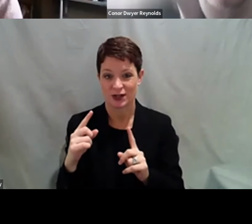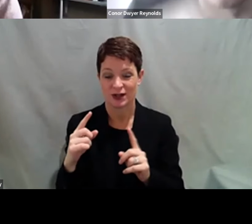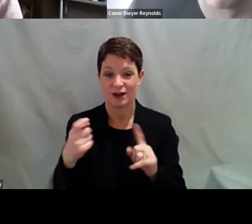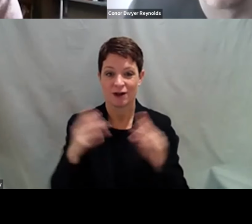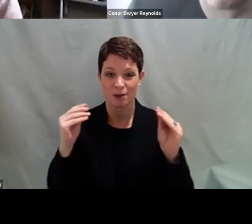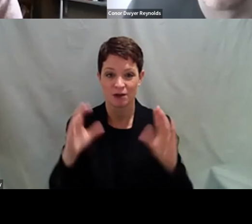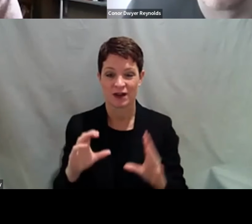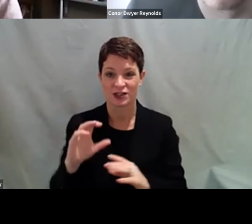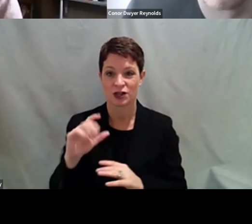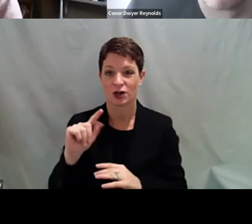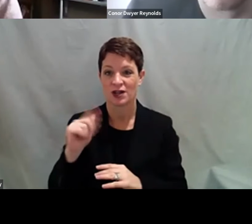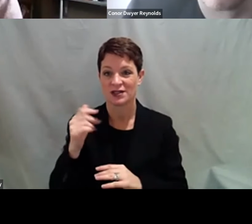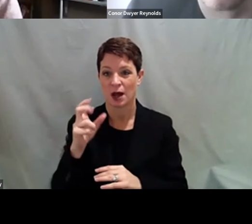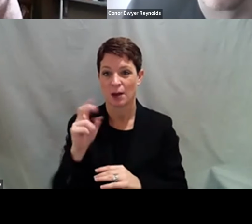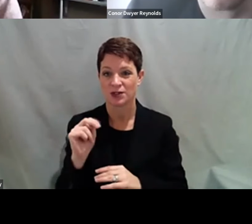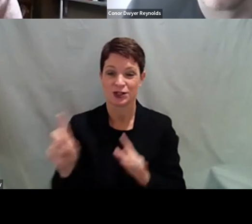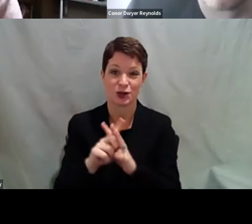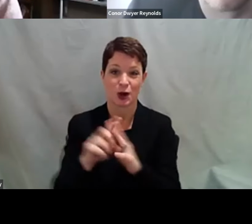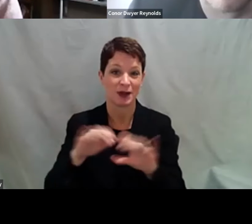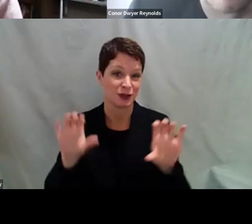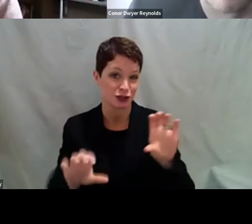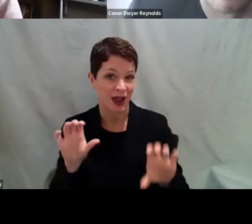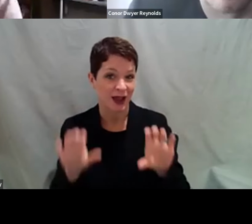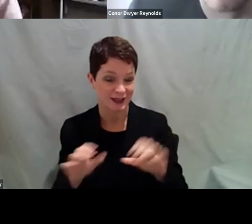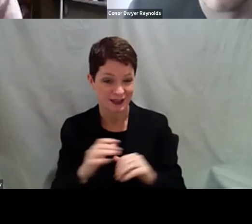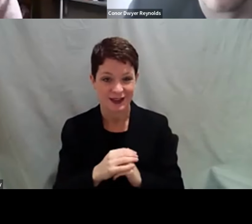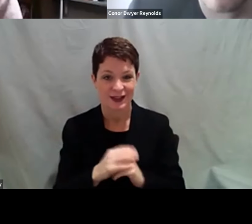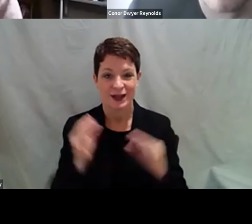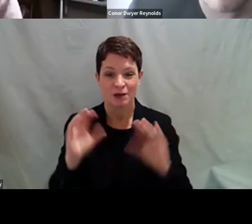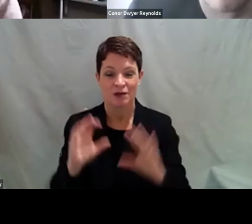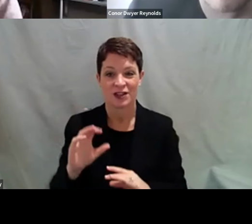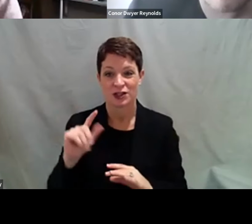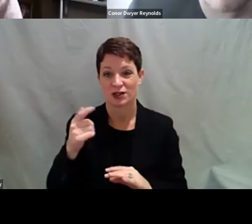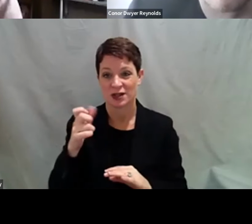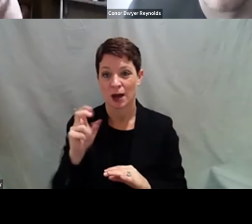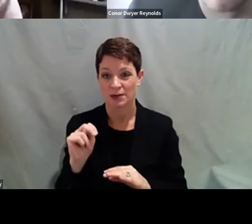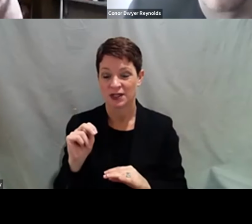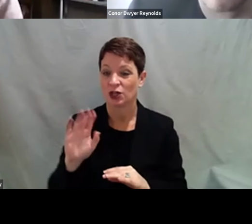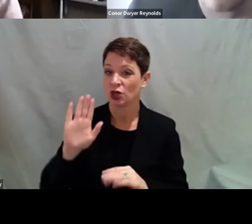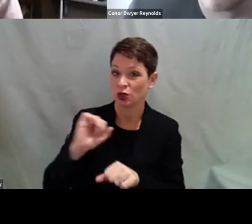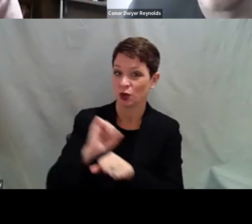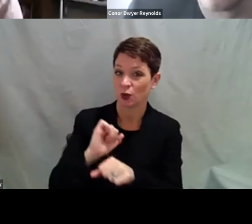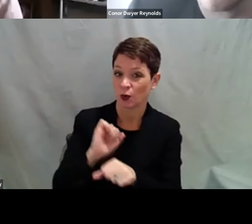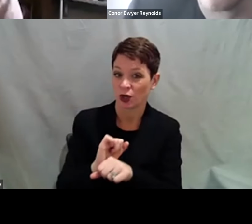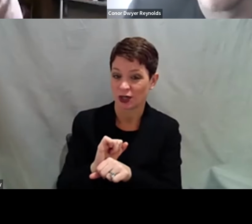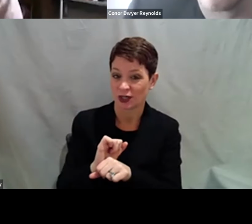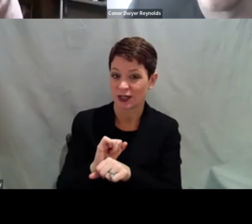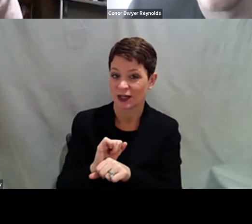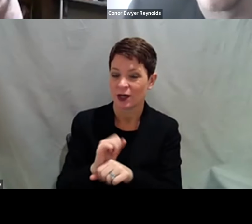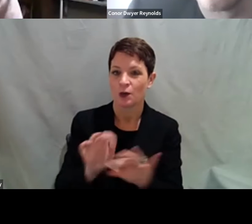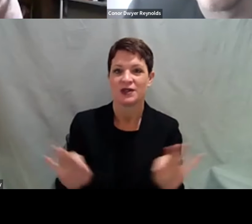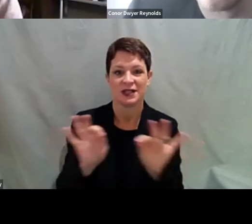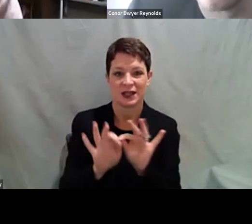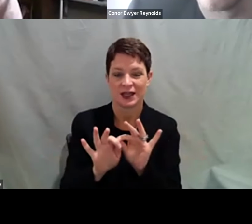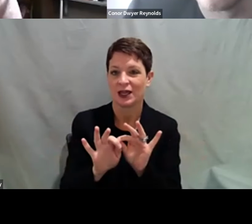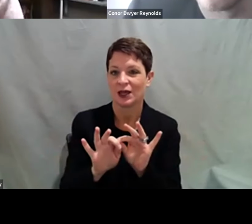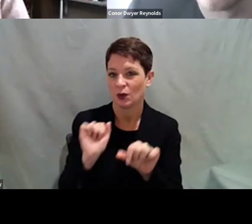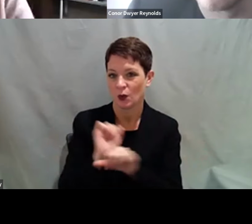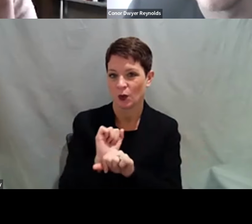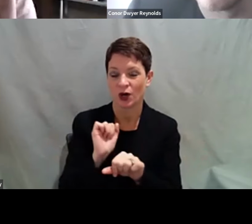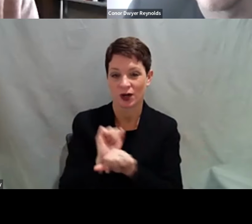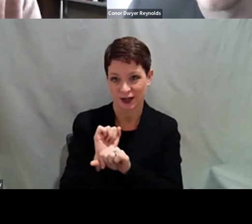Professor Garland Thompson show up in the chat, because Professor Garland Thompson, your work was one of the key bodies of work that